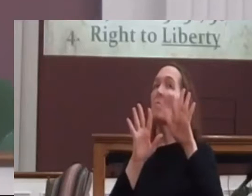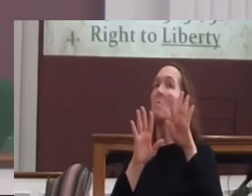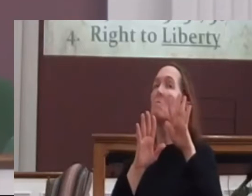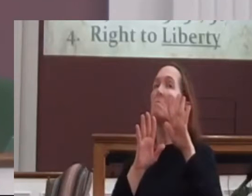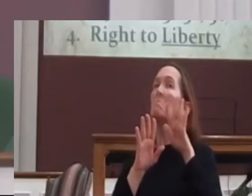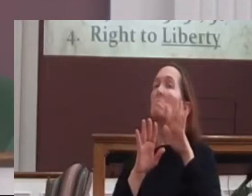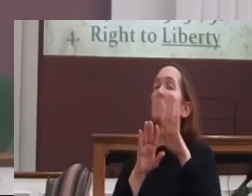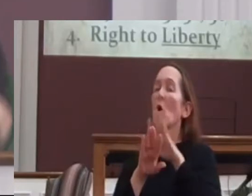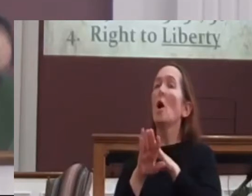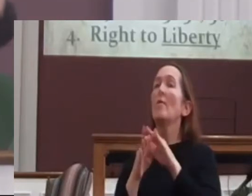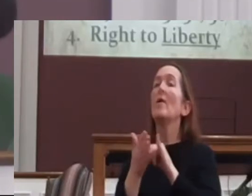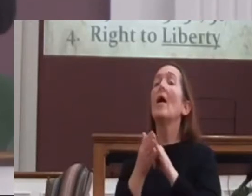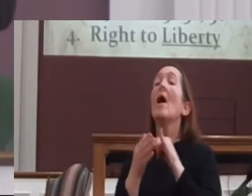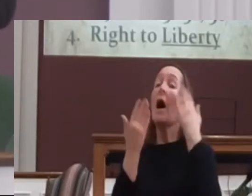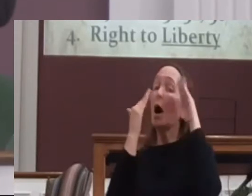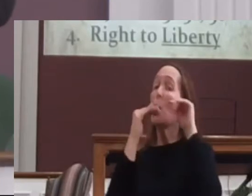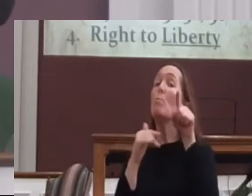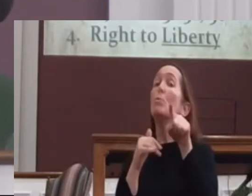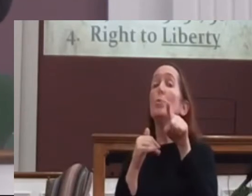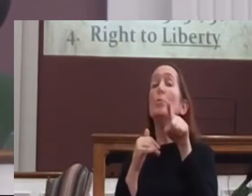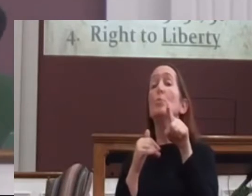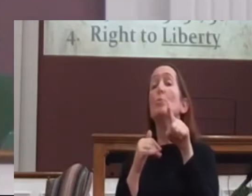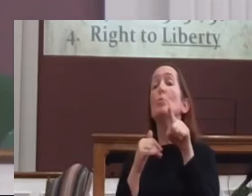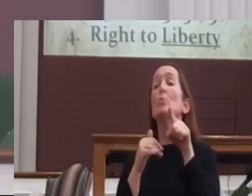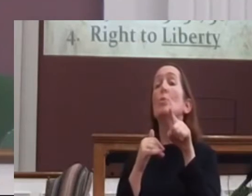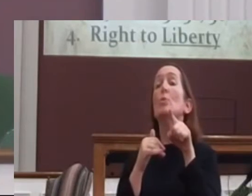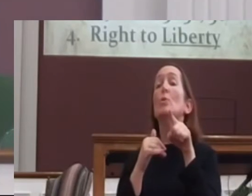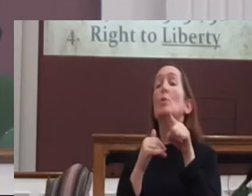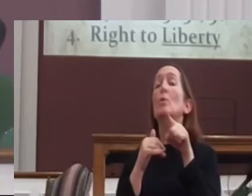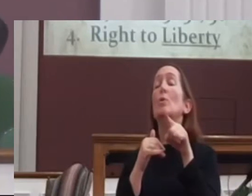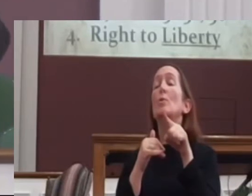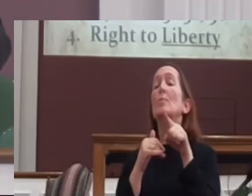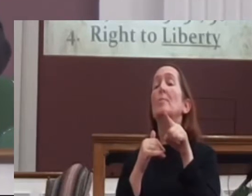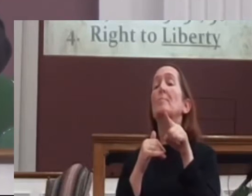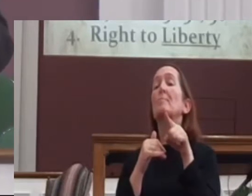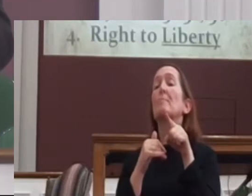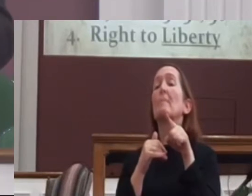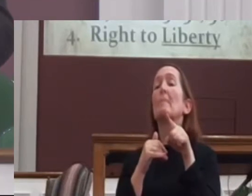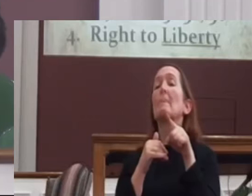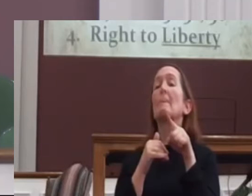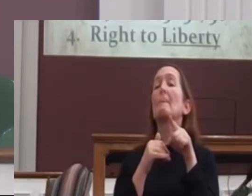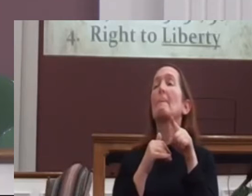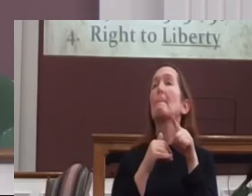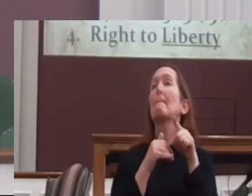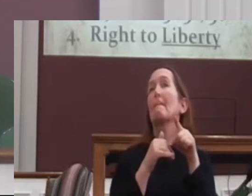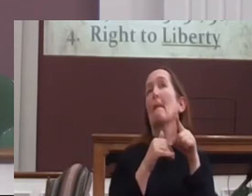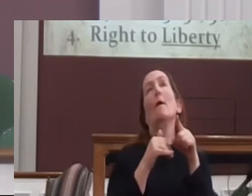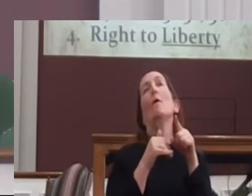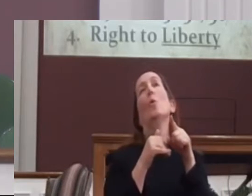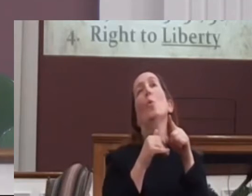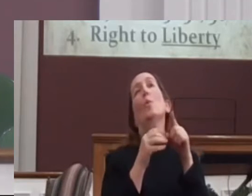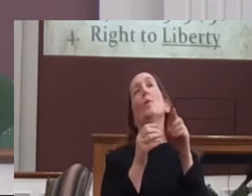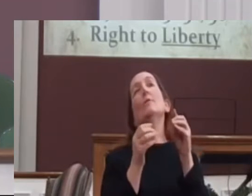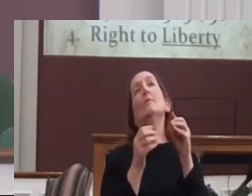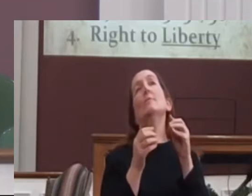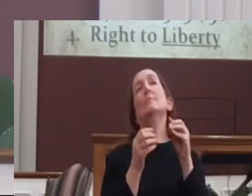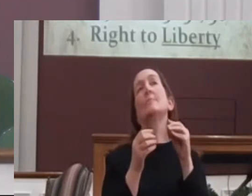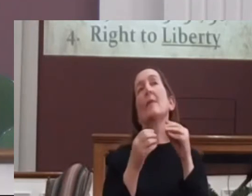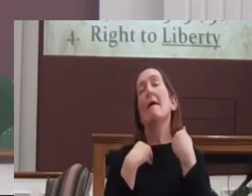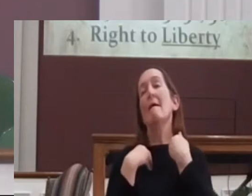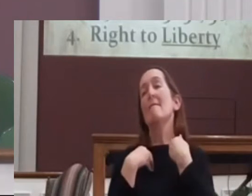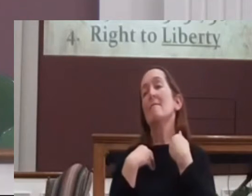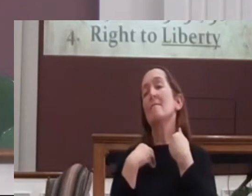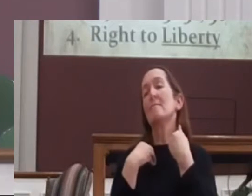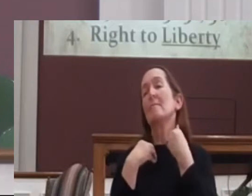give up on that. And I hope you won't either. I hope you will take your relationship with God and your